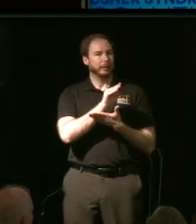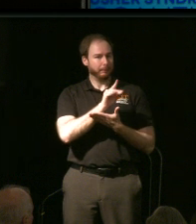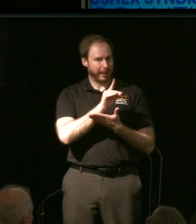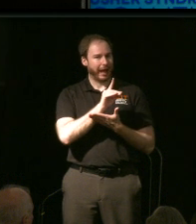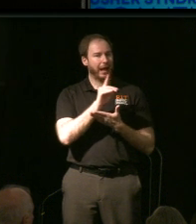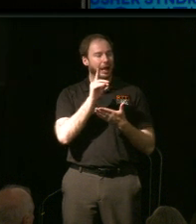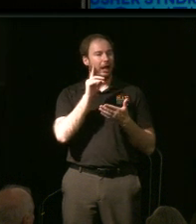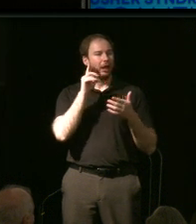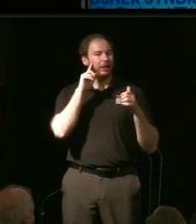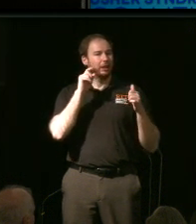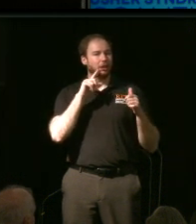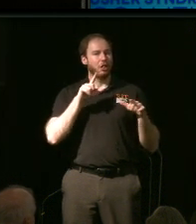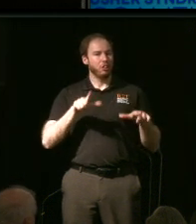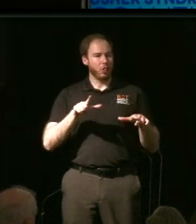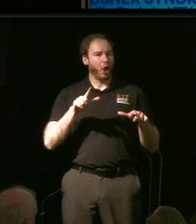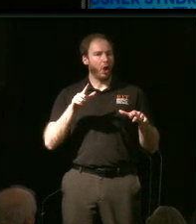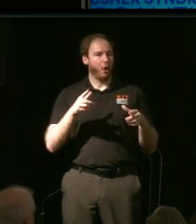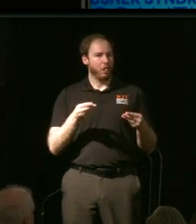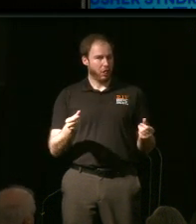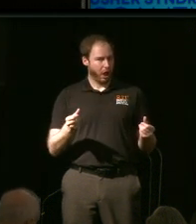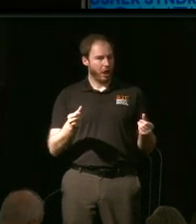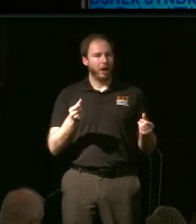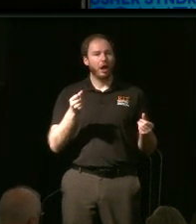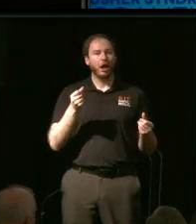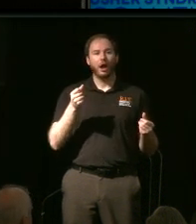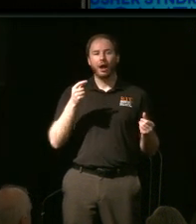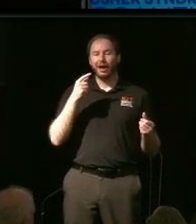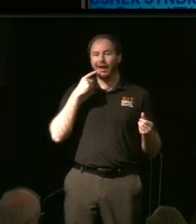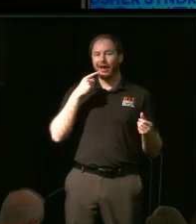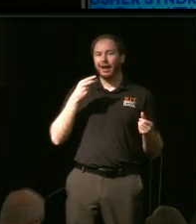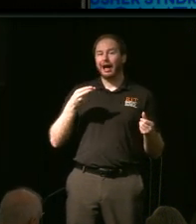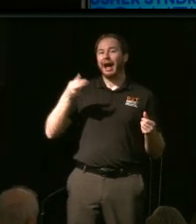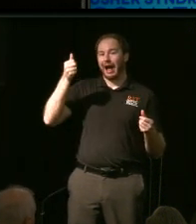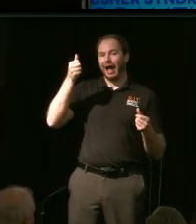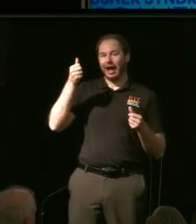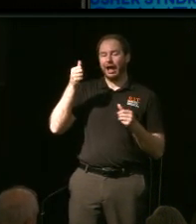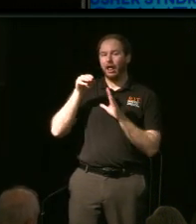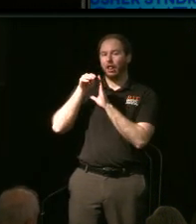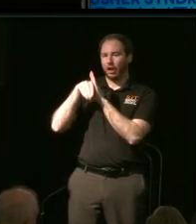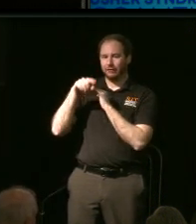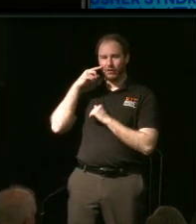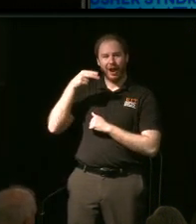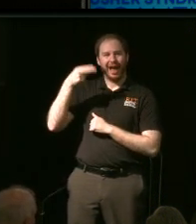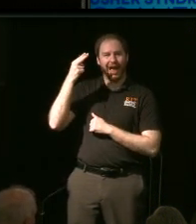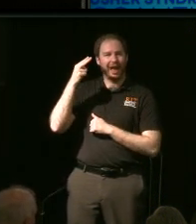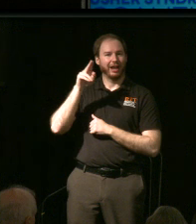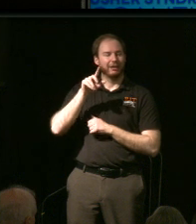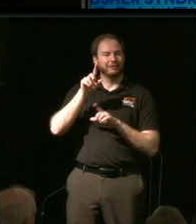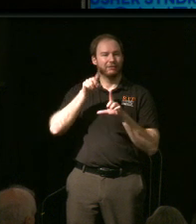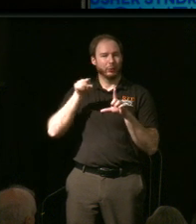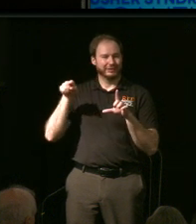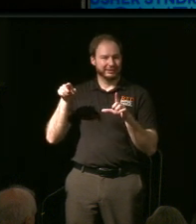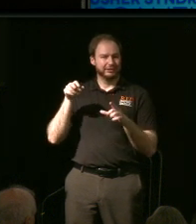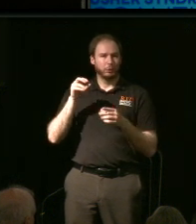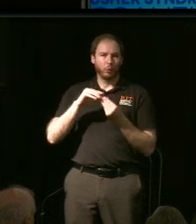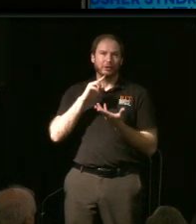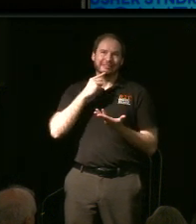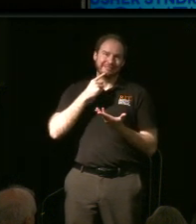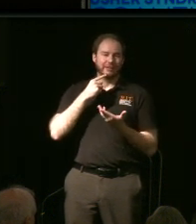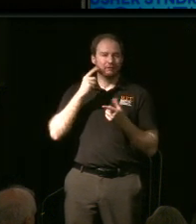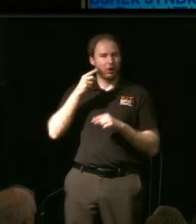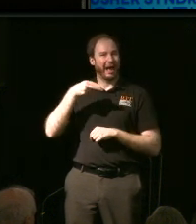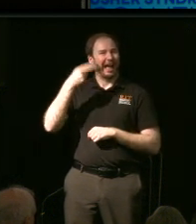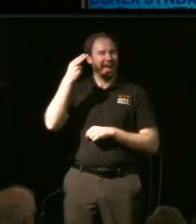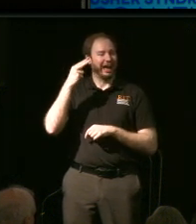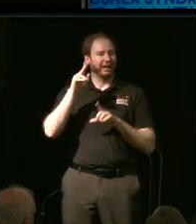in the low frequencies and a higher loss in the high frequencies, or more severe loss in the high